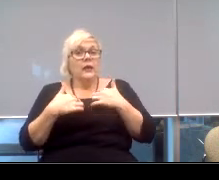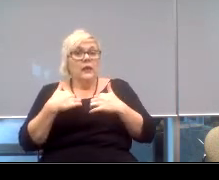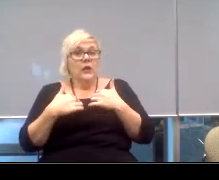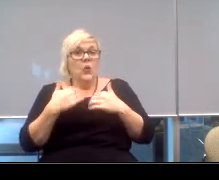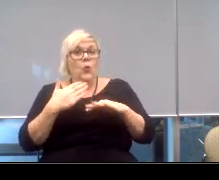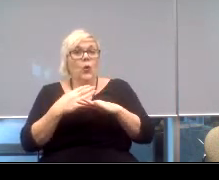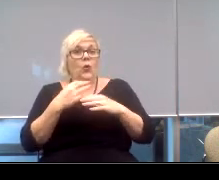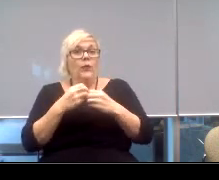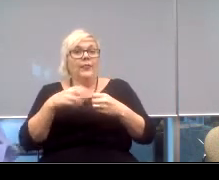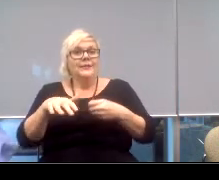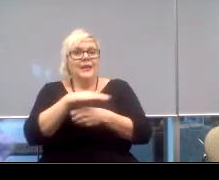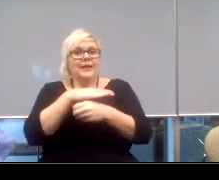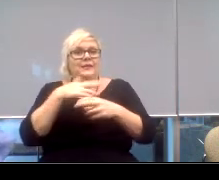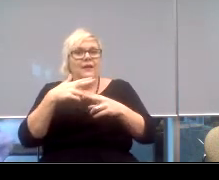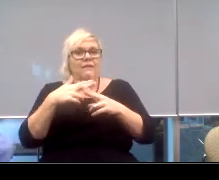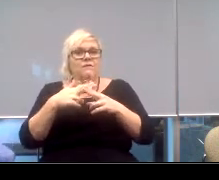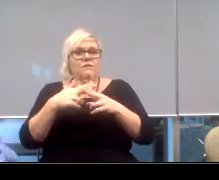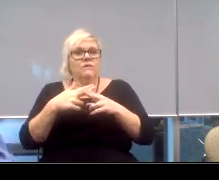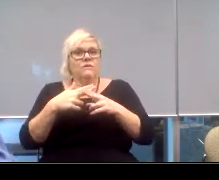in the months and years to come.